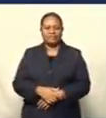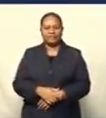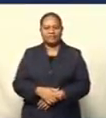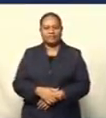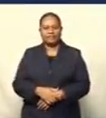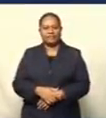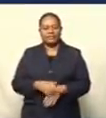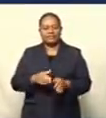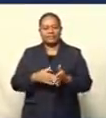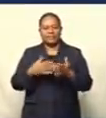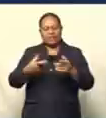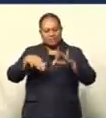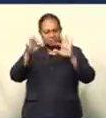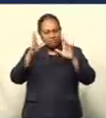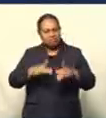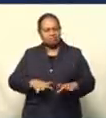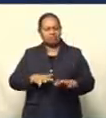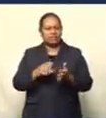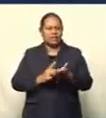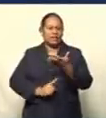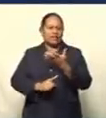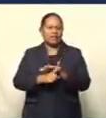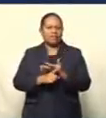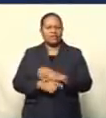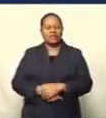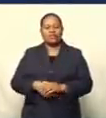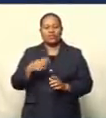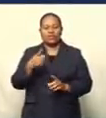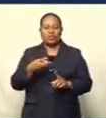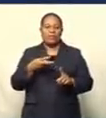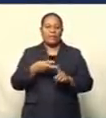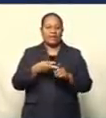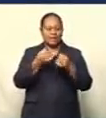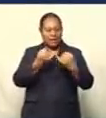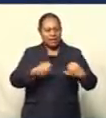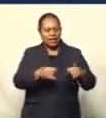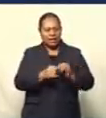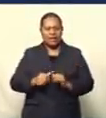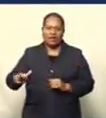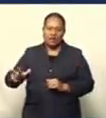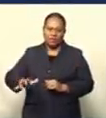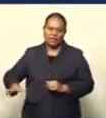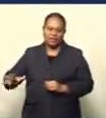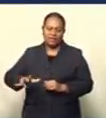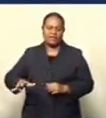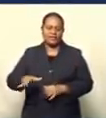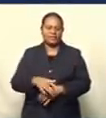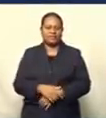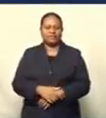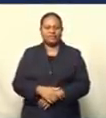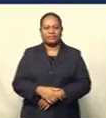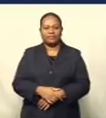For Monday, some showers and isolated thunderstorms over the 2 main islands and for the Lomai Viti Group as well.